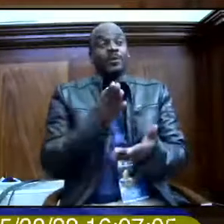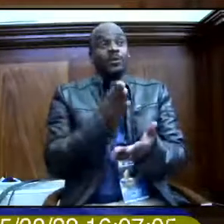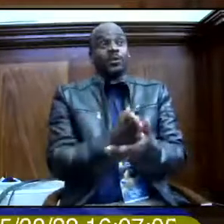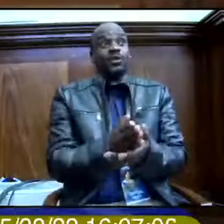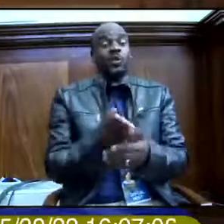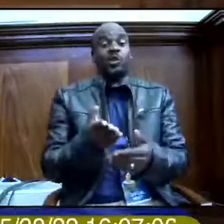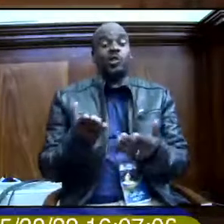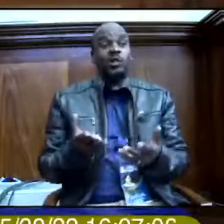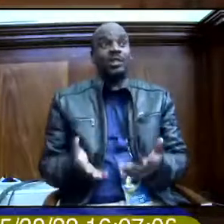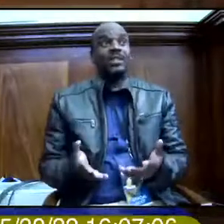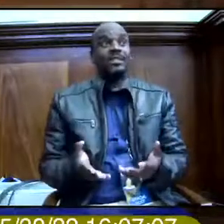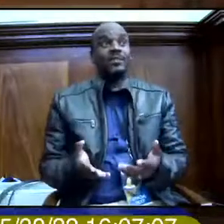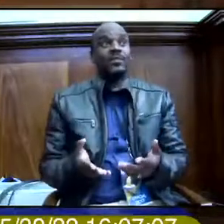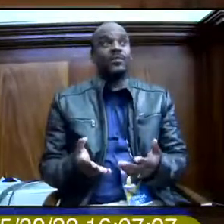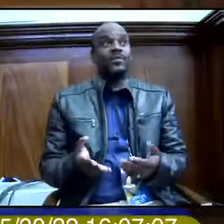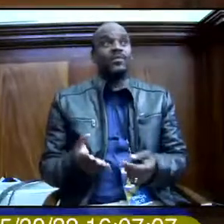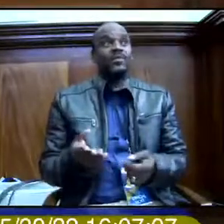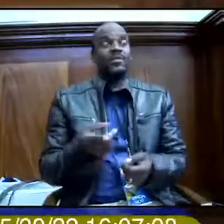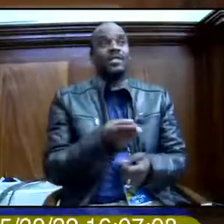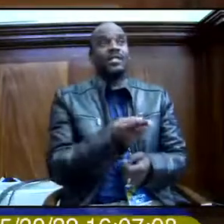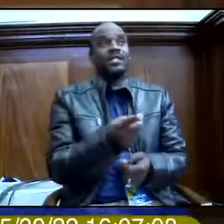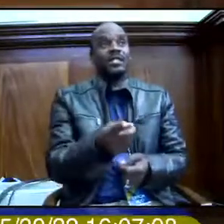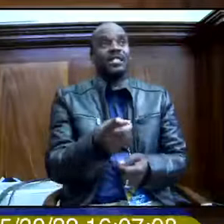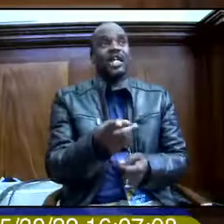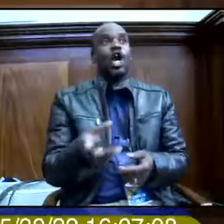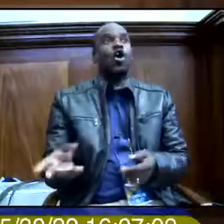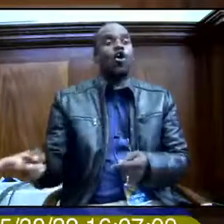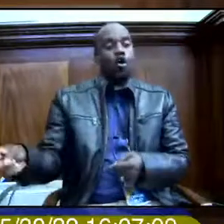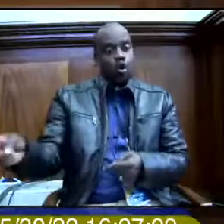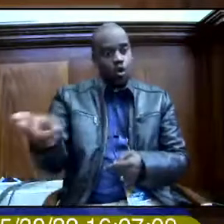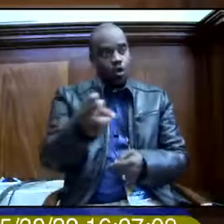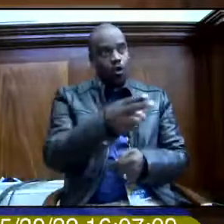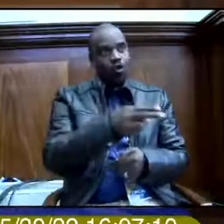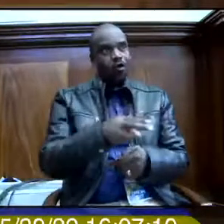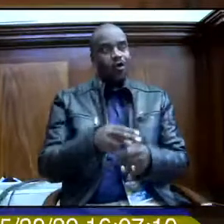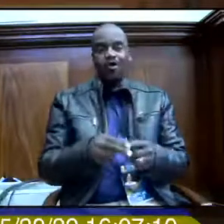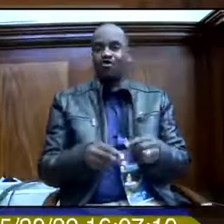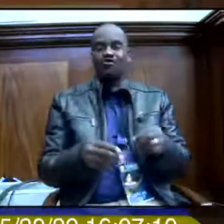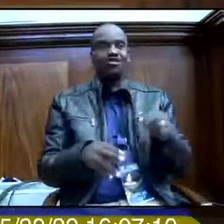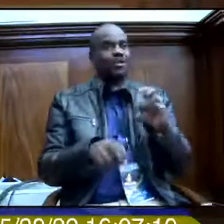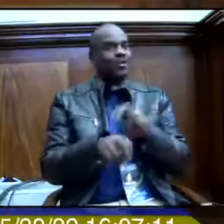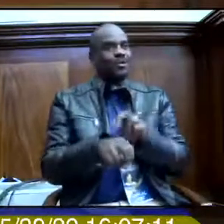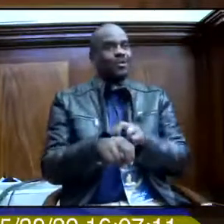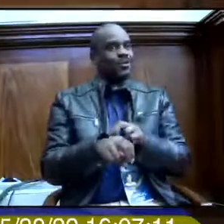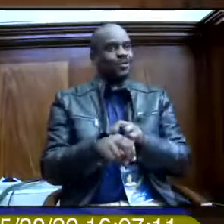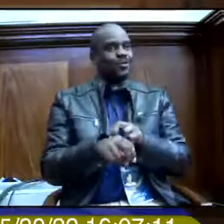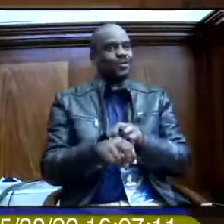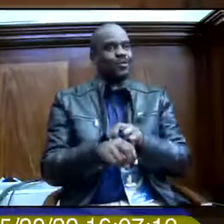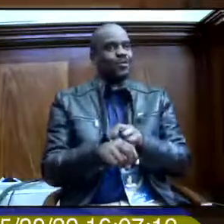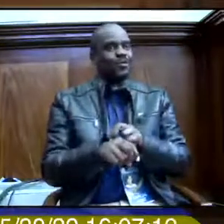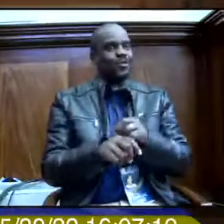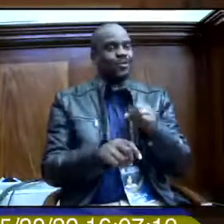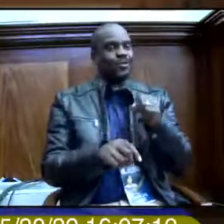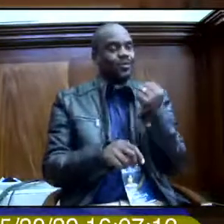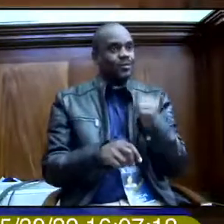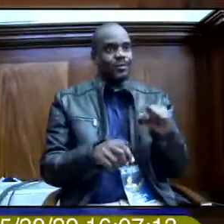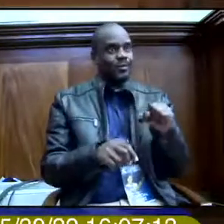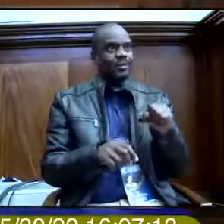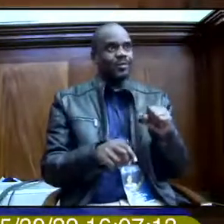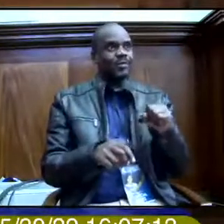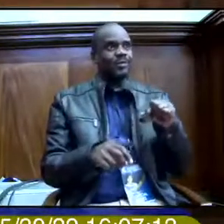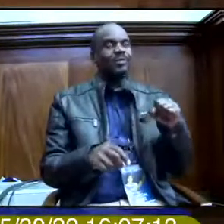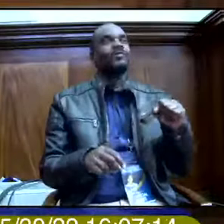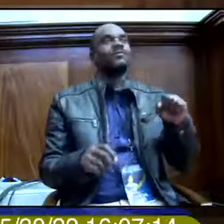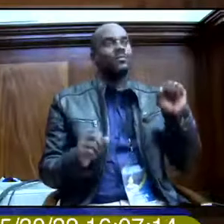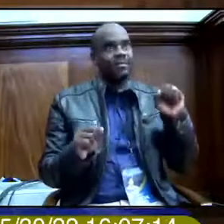that we have equal distribution how do you ensure that all unnecessary you know functions in terms of bureaucracy are dealt